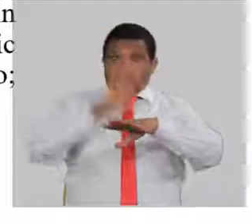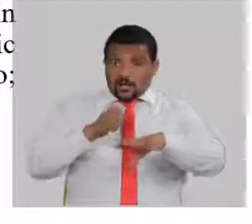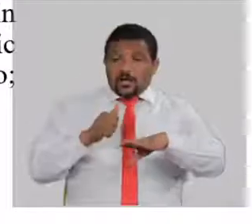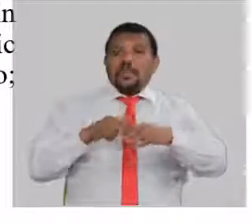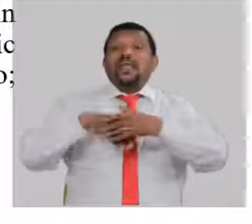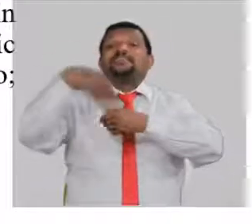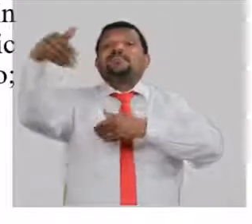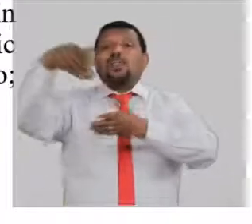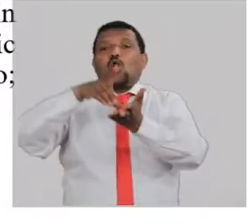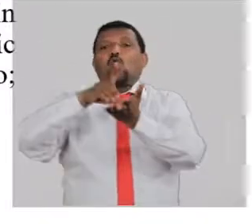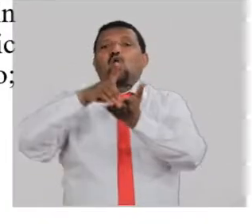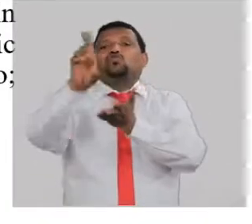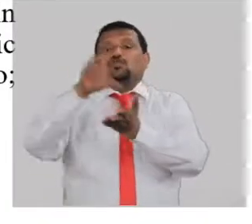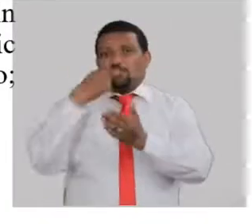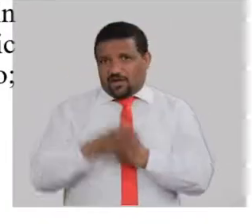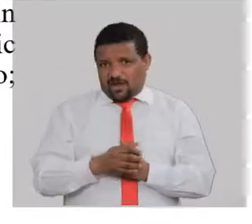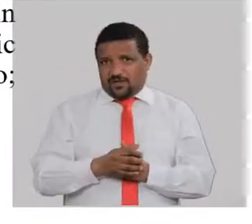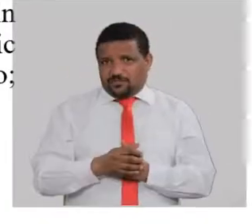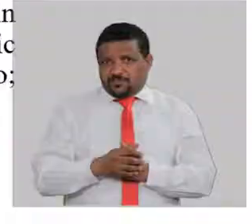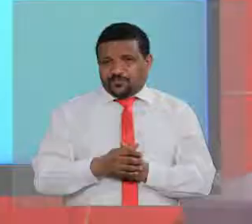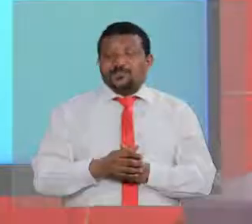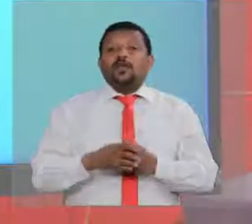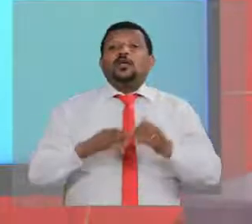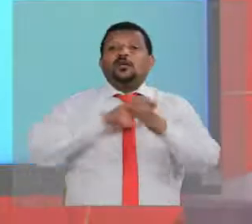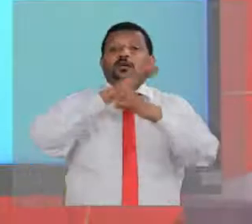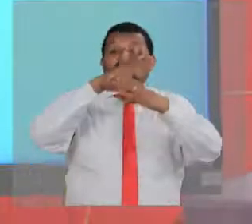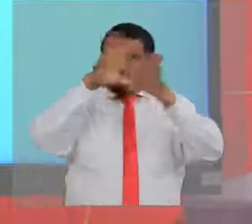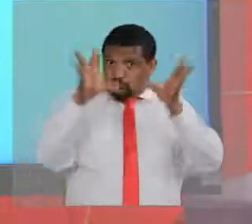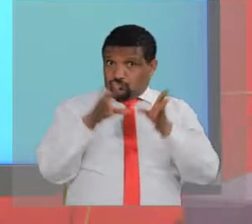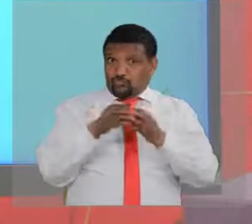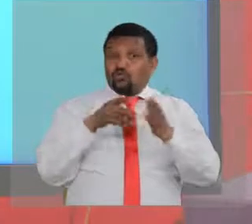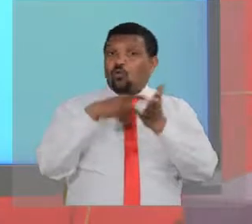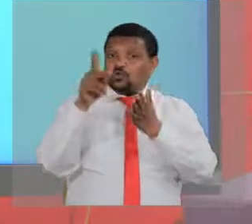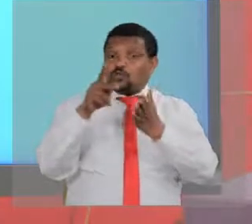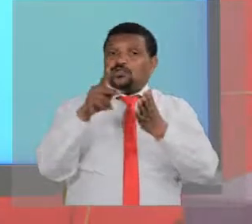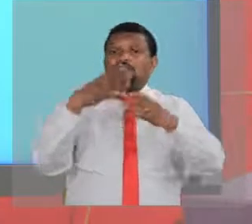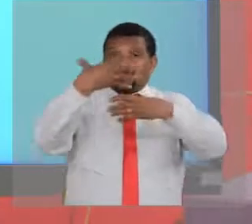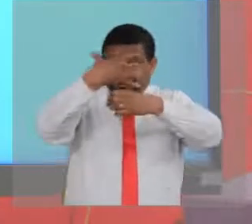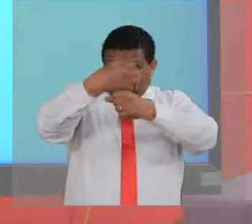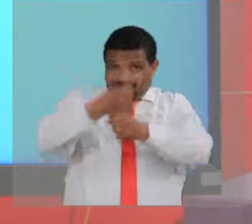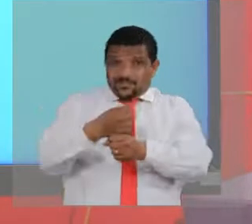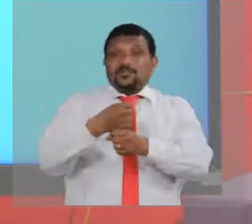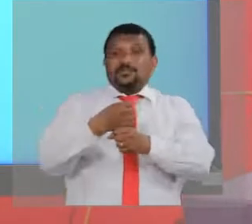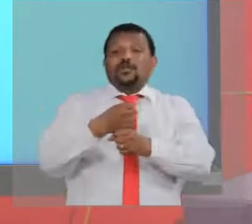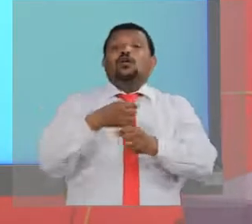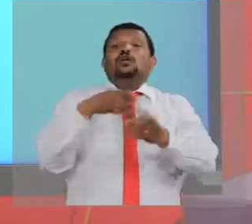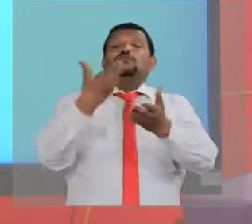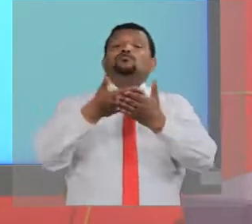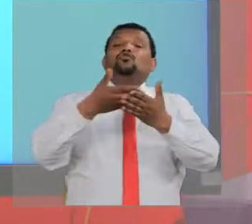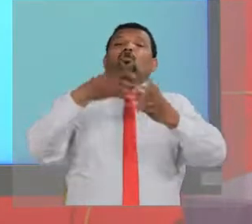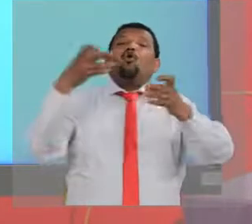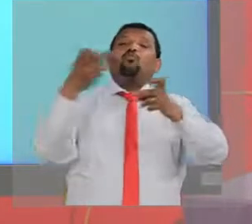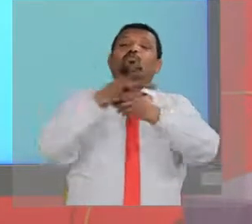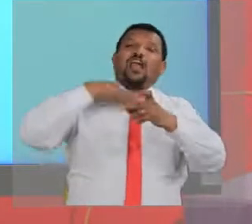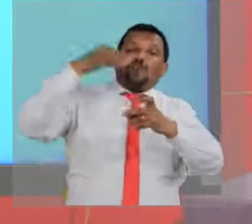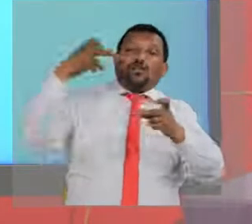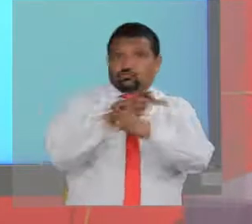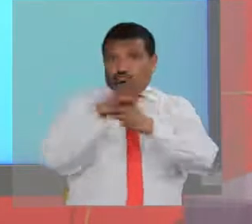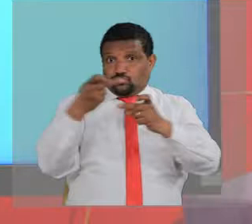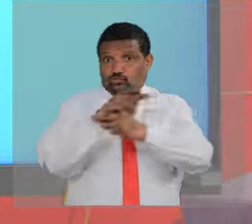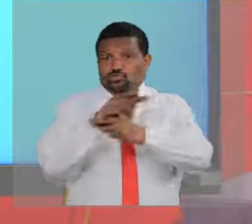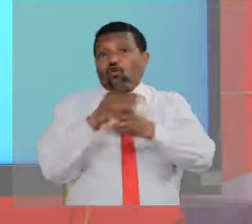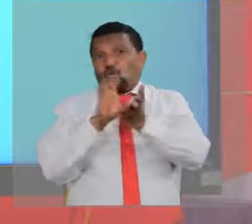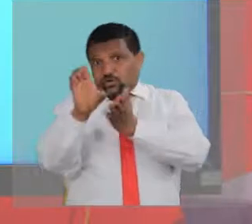cost. The social cost is the sum of these private costs, the cost that is borne by the private firm,